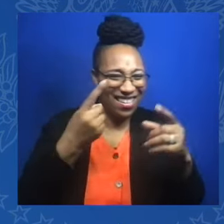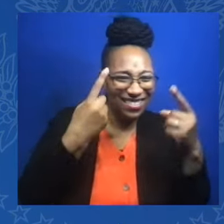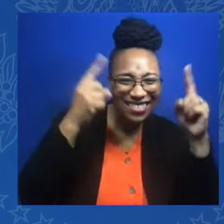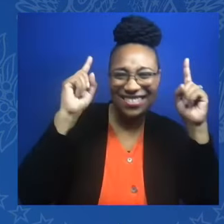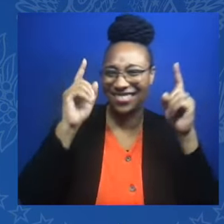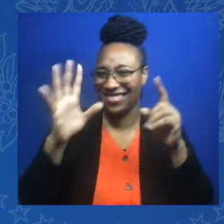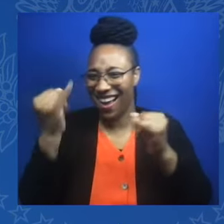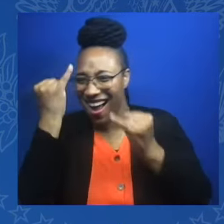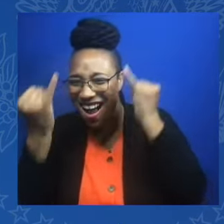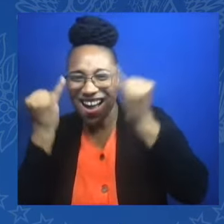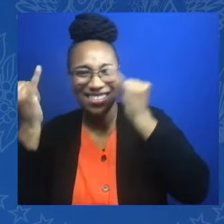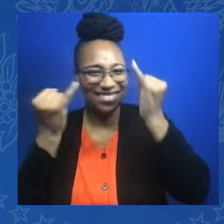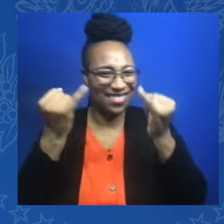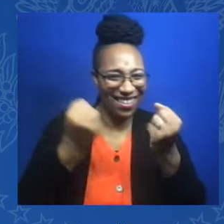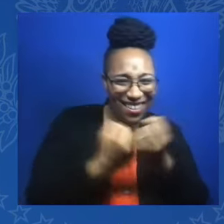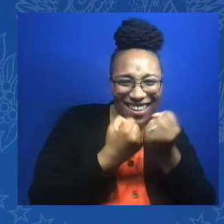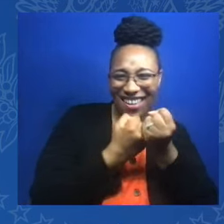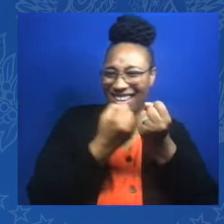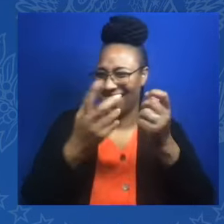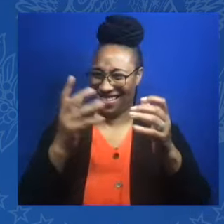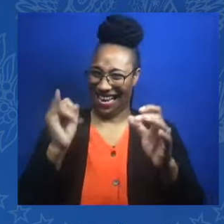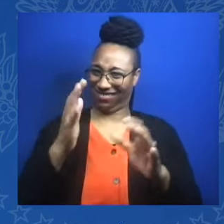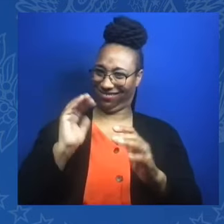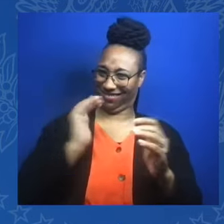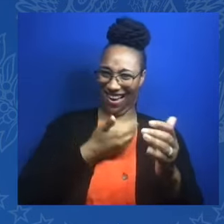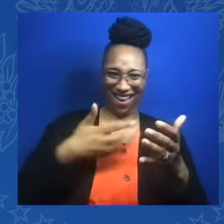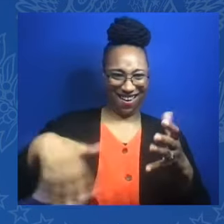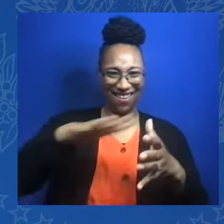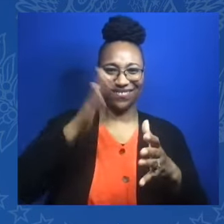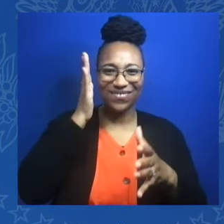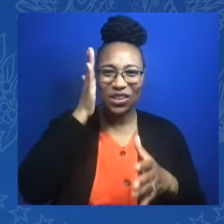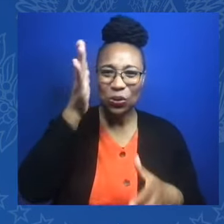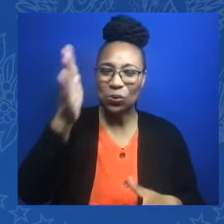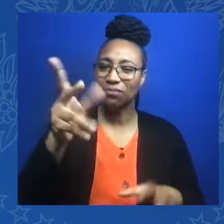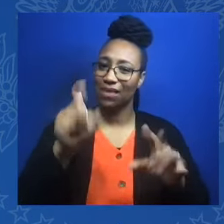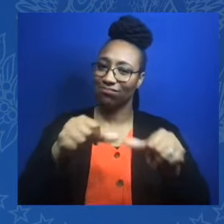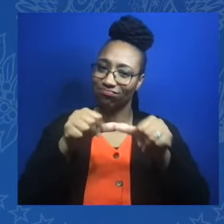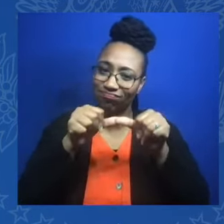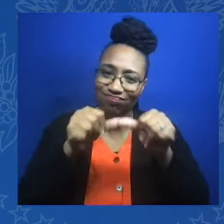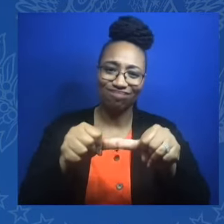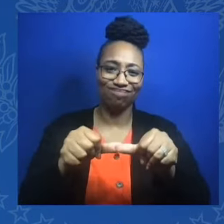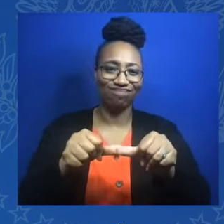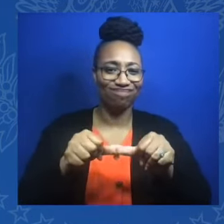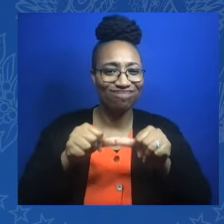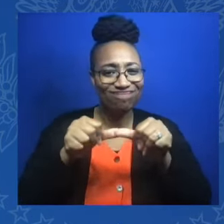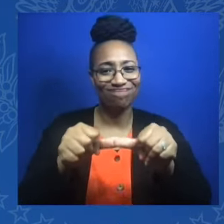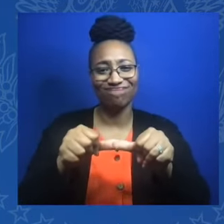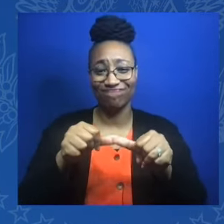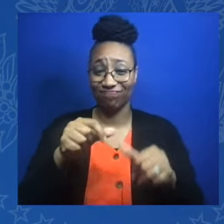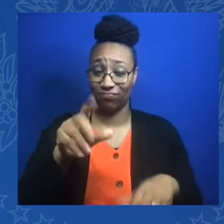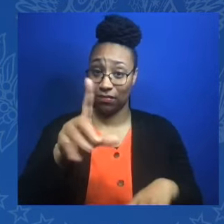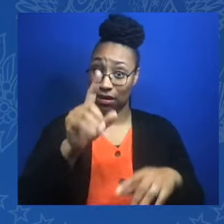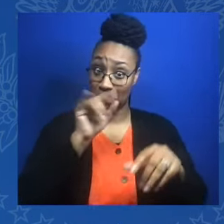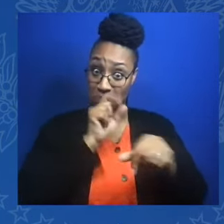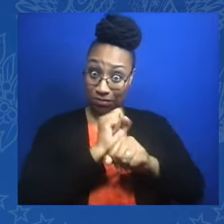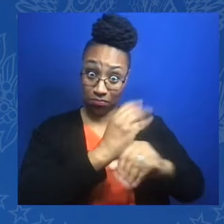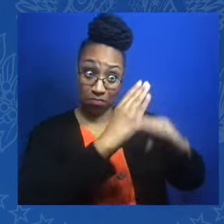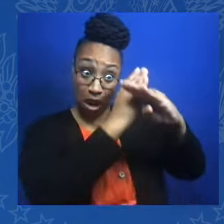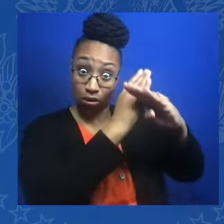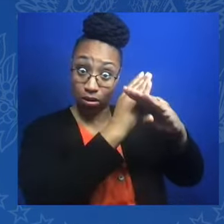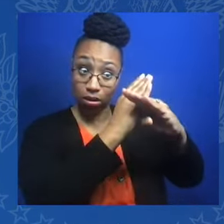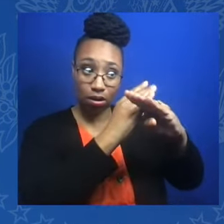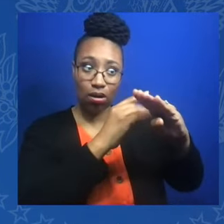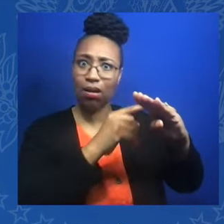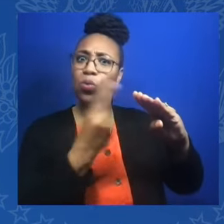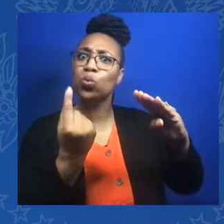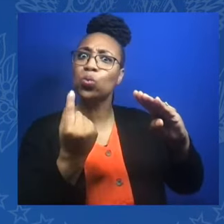things look better. Where there are barriers to equal opportunity, we got to tear them down. Where inequity stifles potential, where we